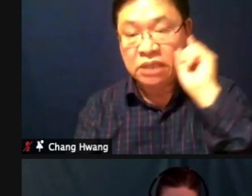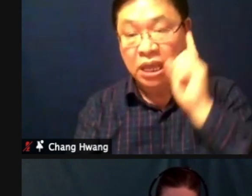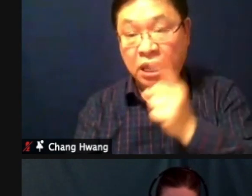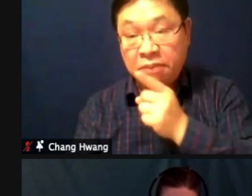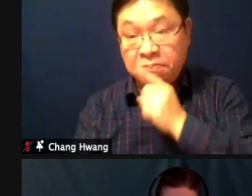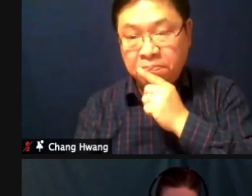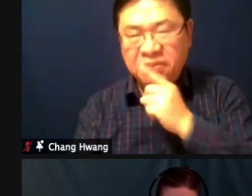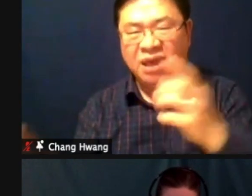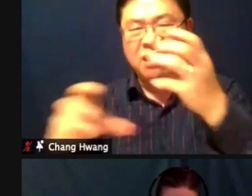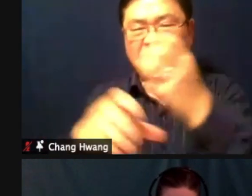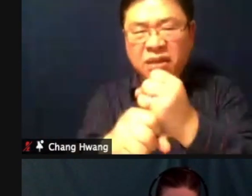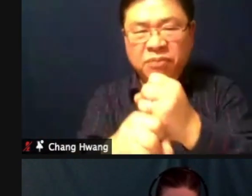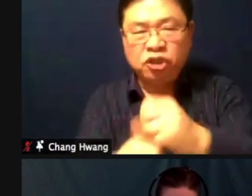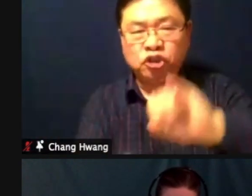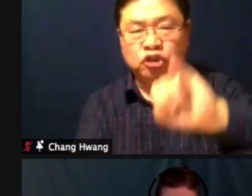Department of Blind and Deaf.